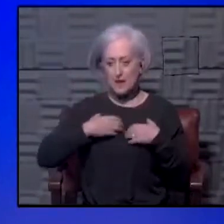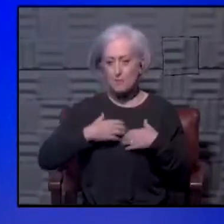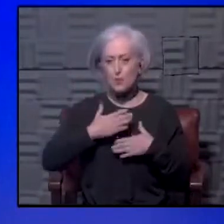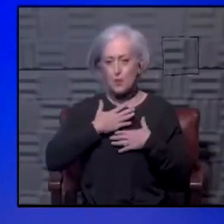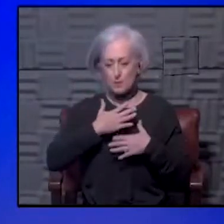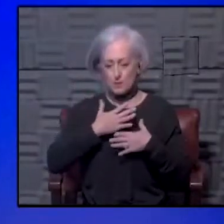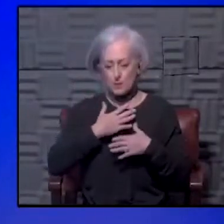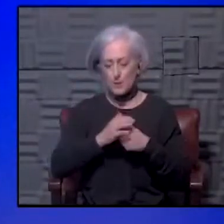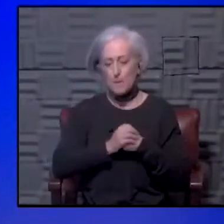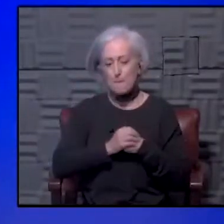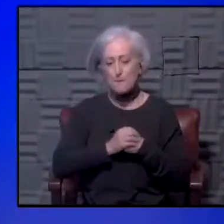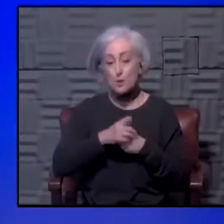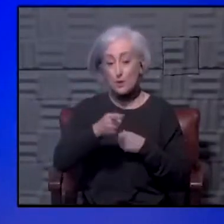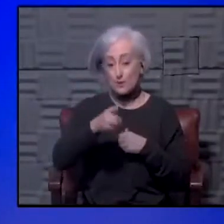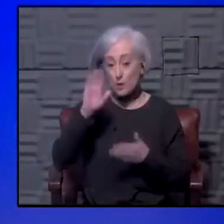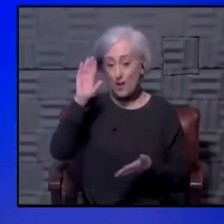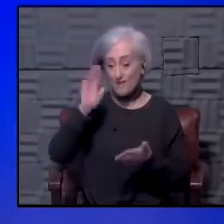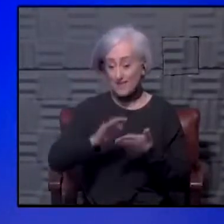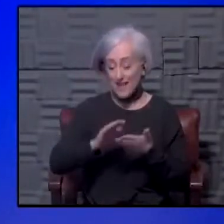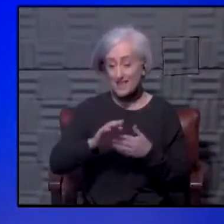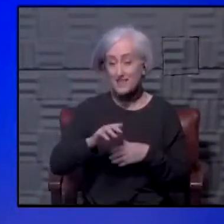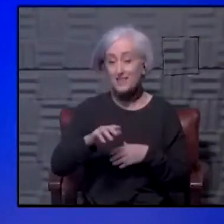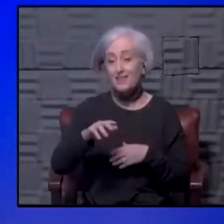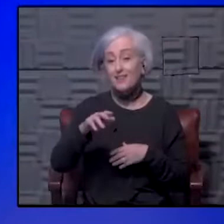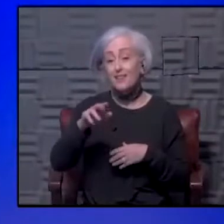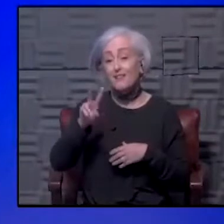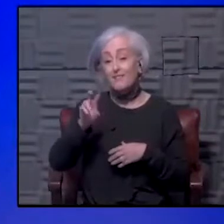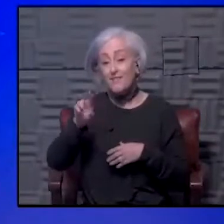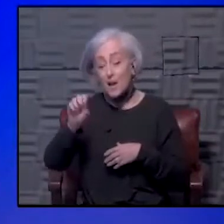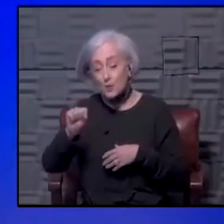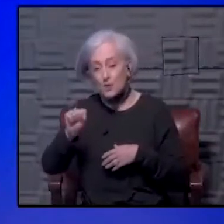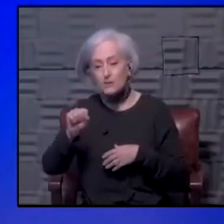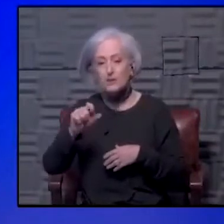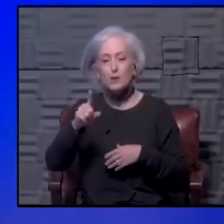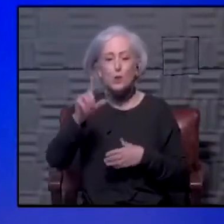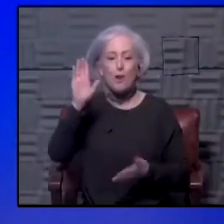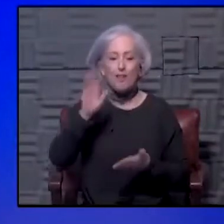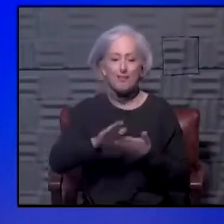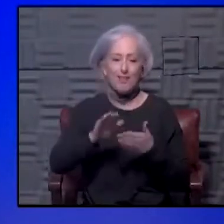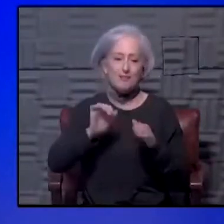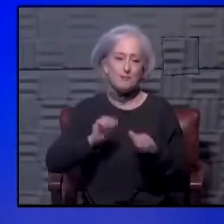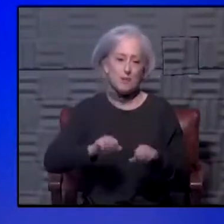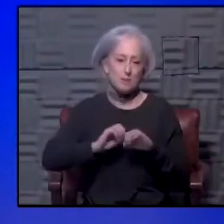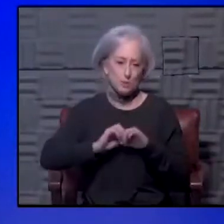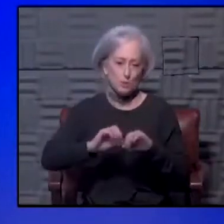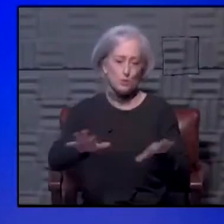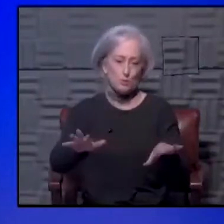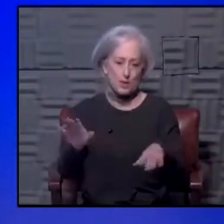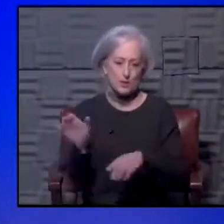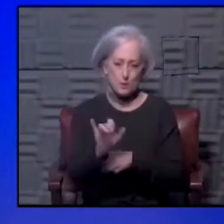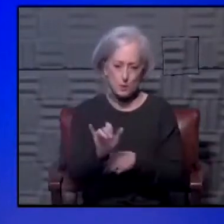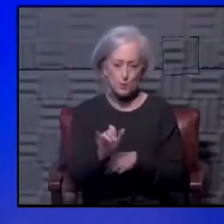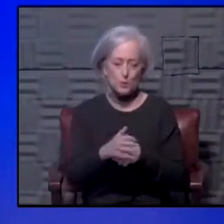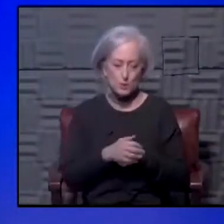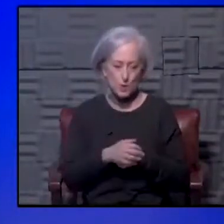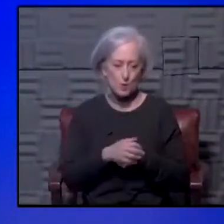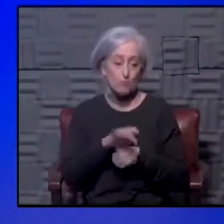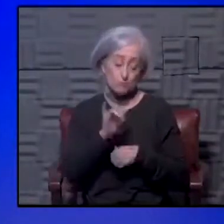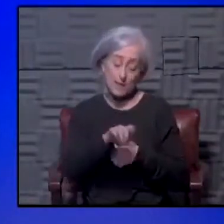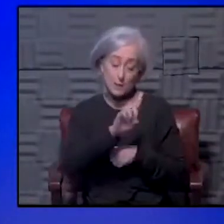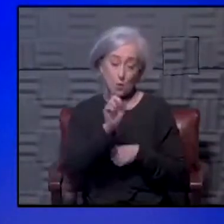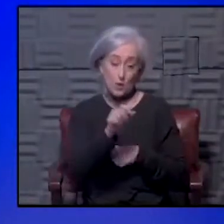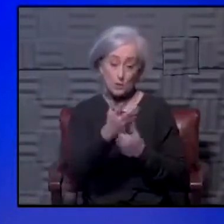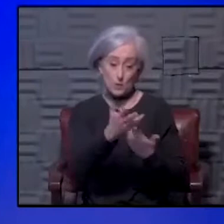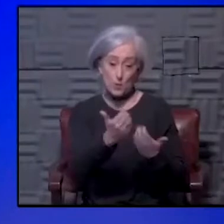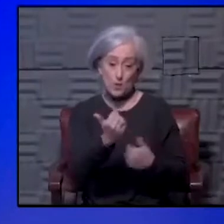if you have less virus, you are less apt to spread it as well. But, you know, those are some of the questions that we definitely want answered, and I think we